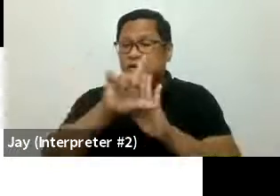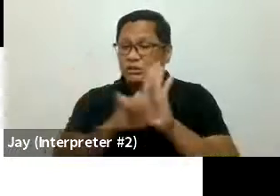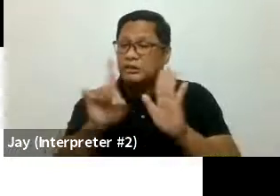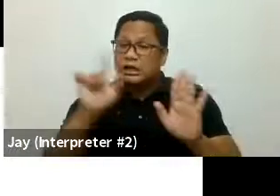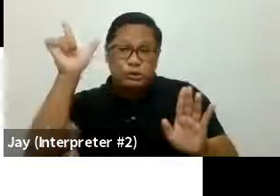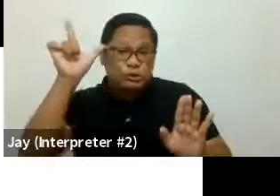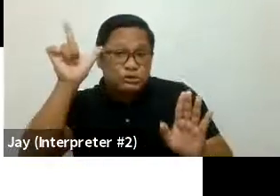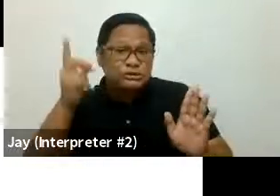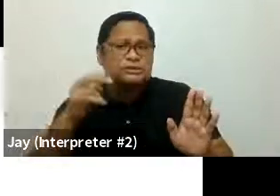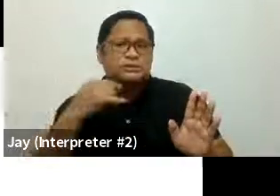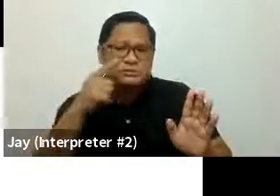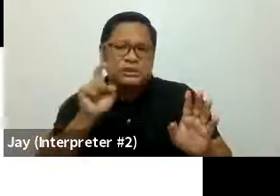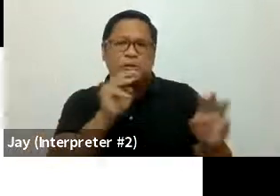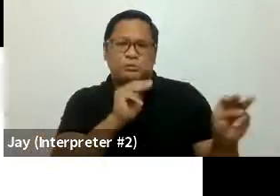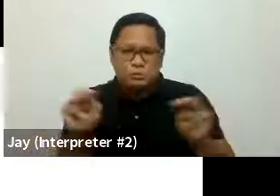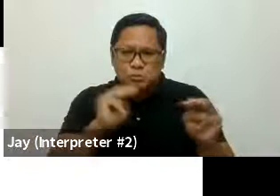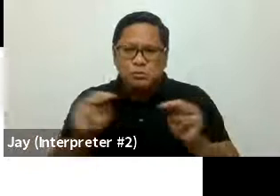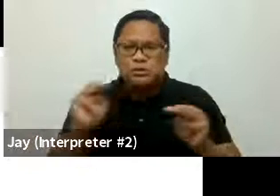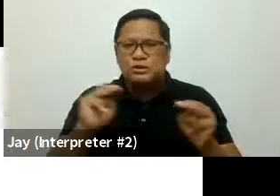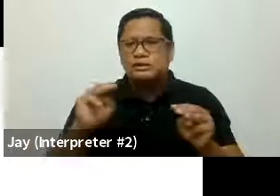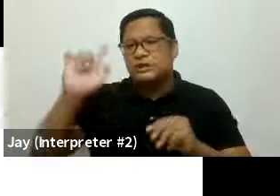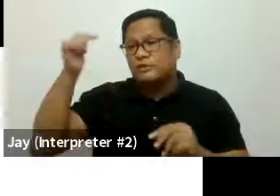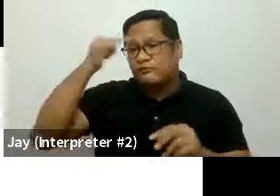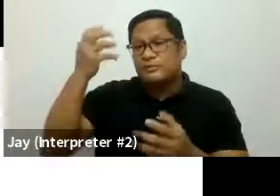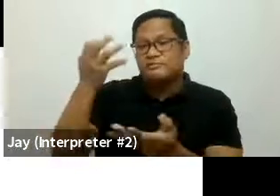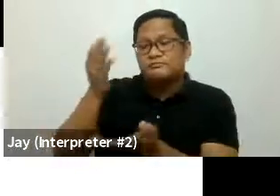It's going to mobilize lots of government budget,